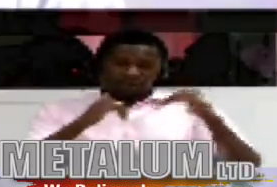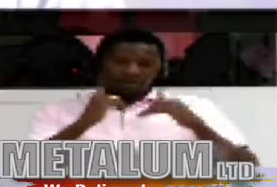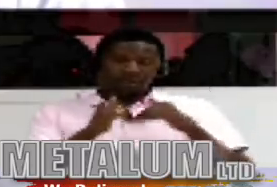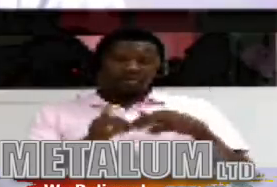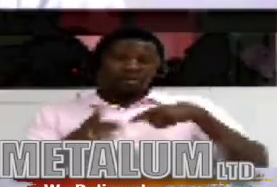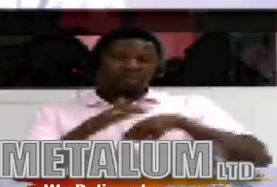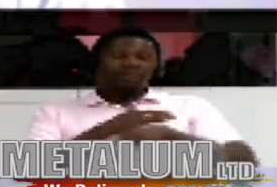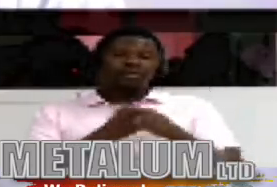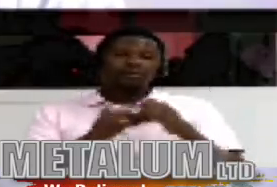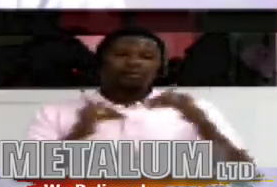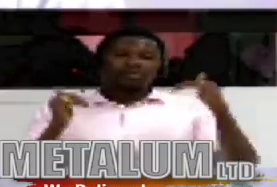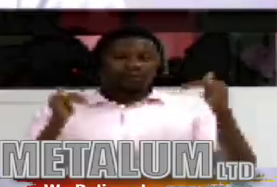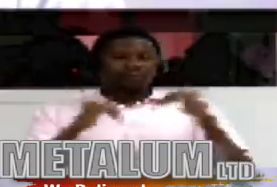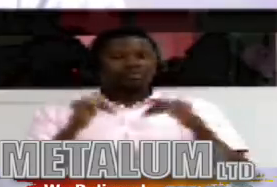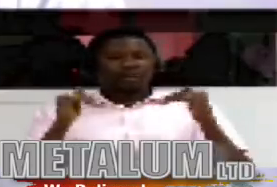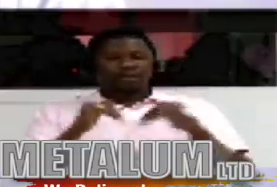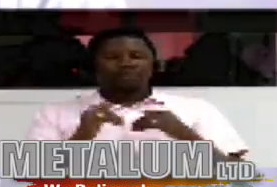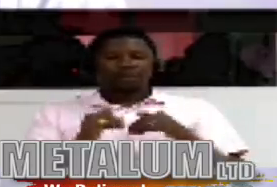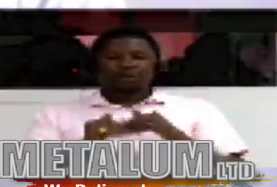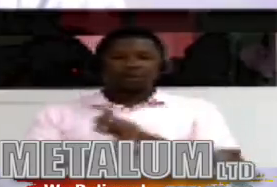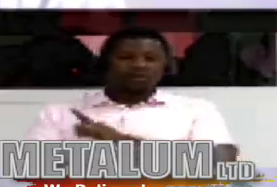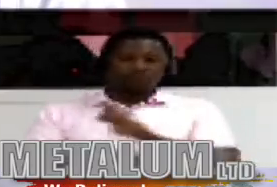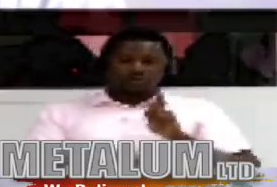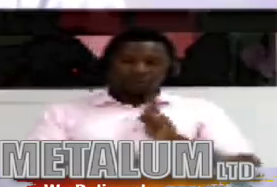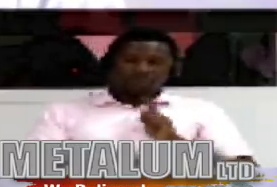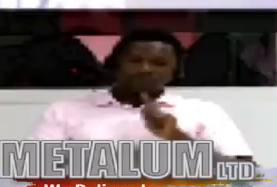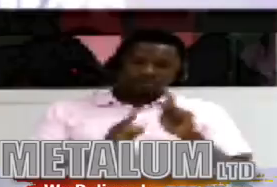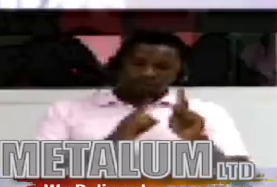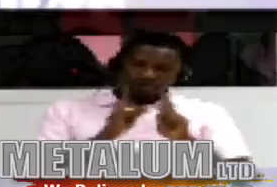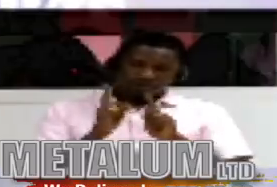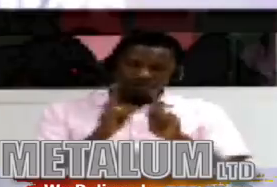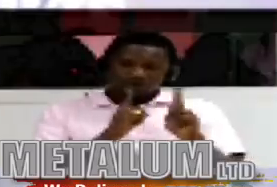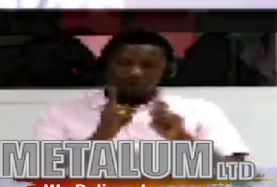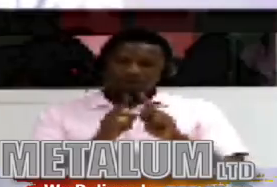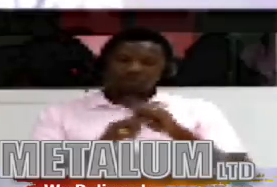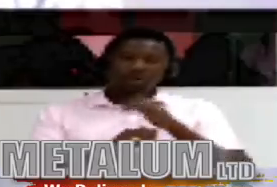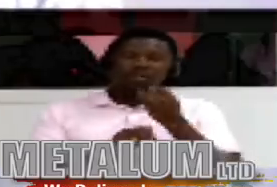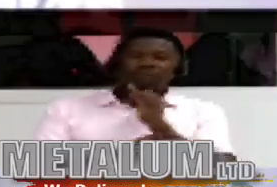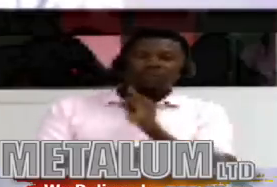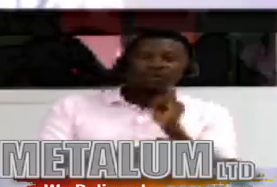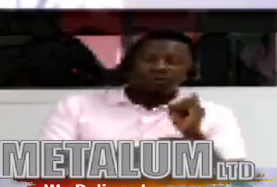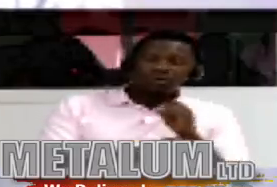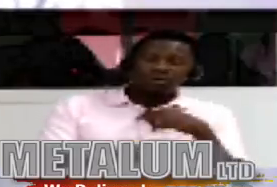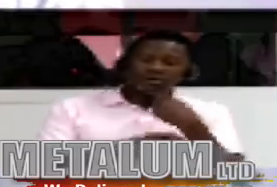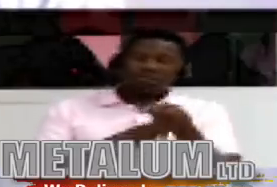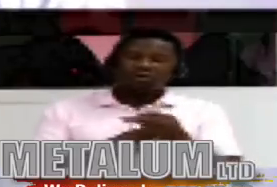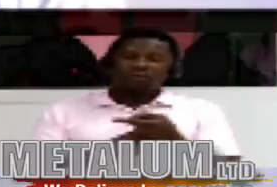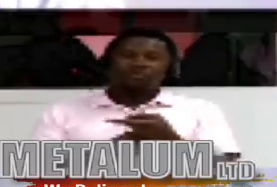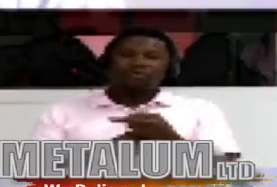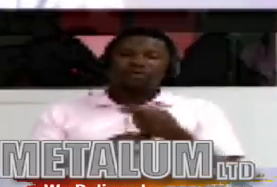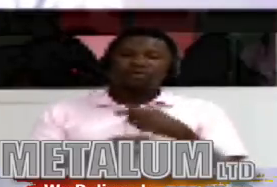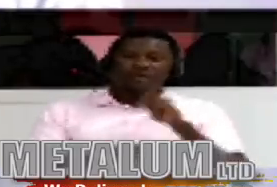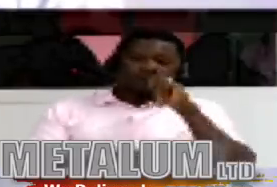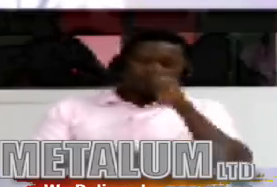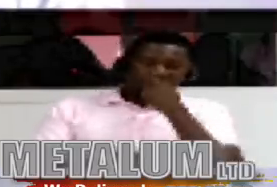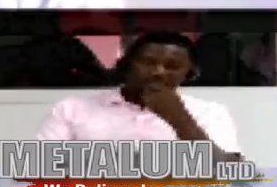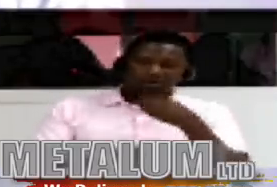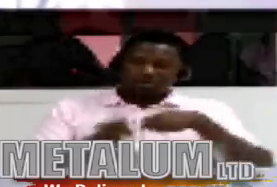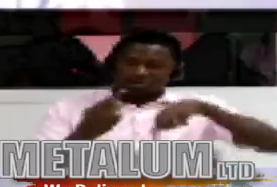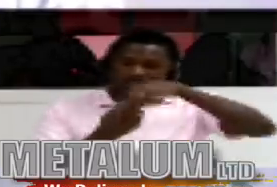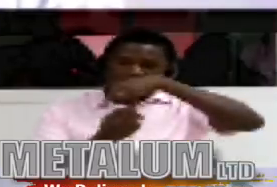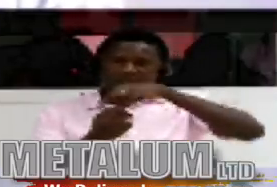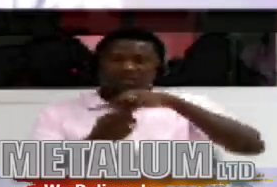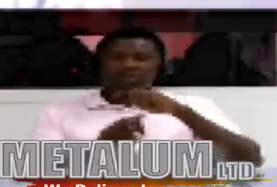In that meeting, we discuss on the issue of the dead